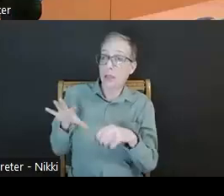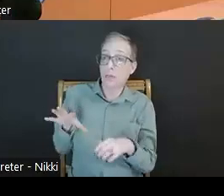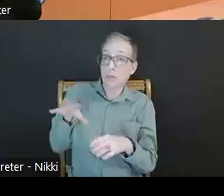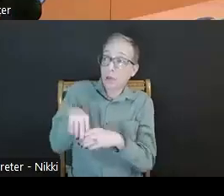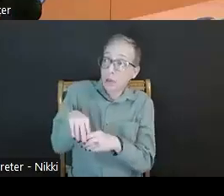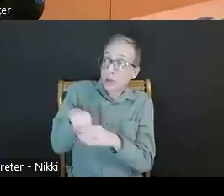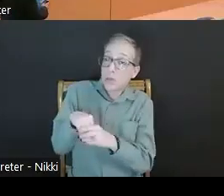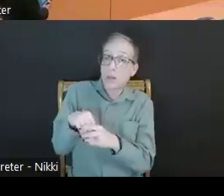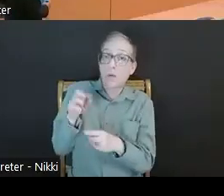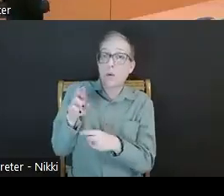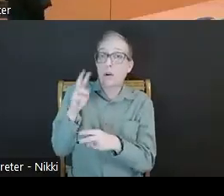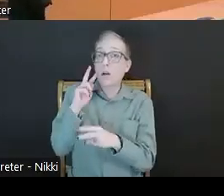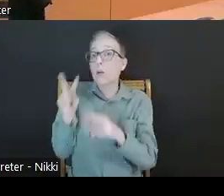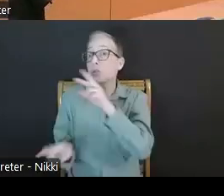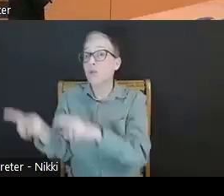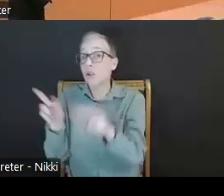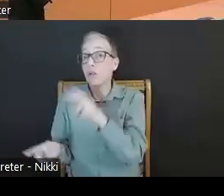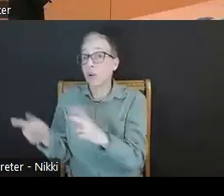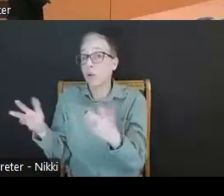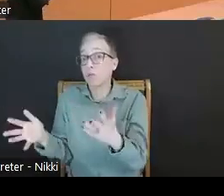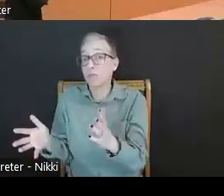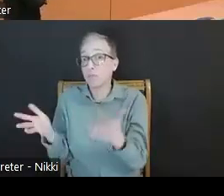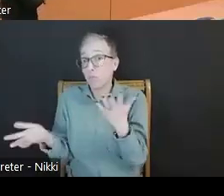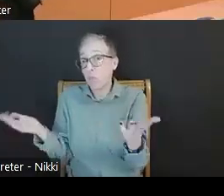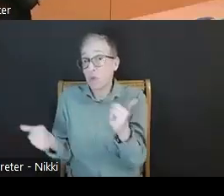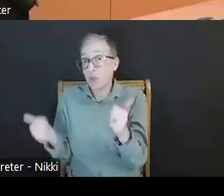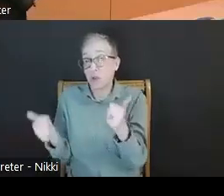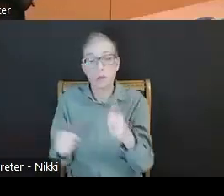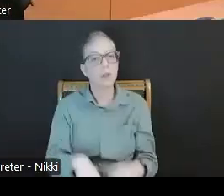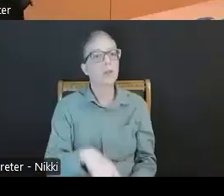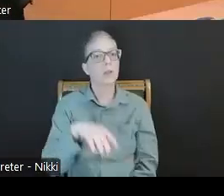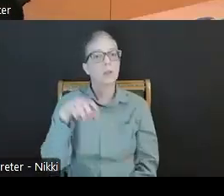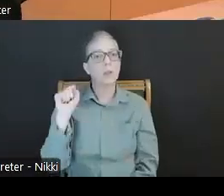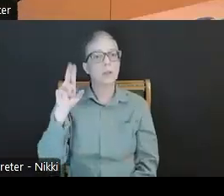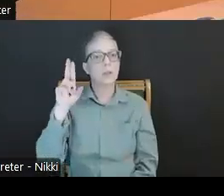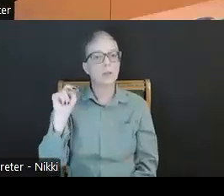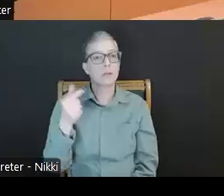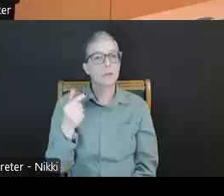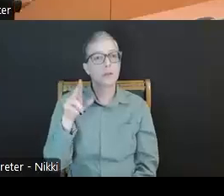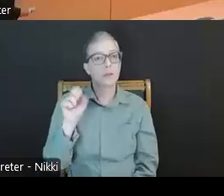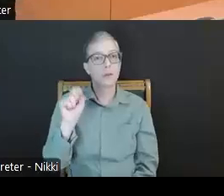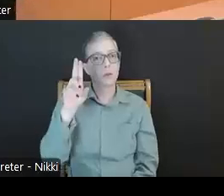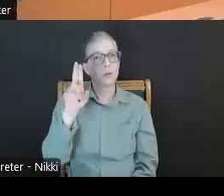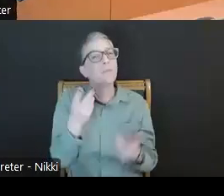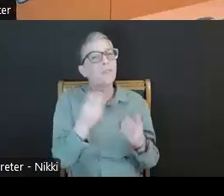or both? So ride-alongs typically involve with the it's an observer role. So the